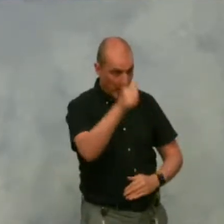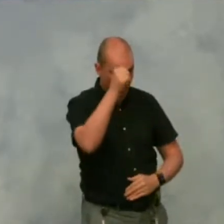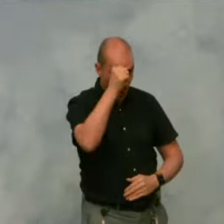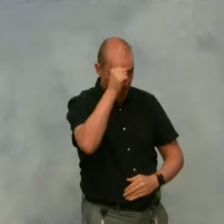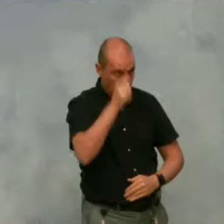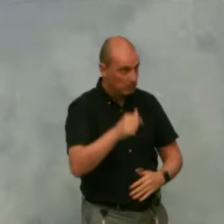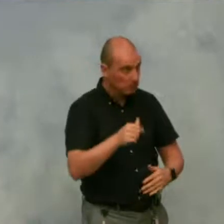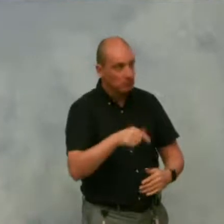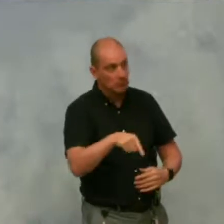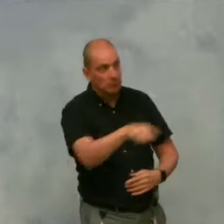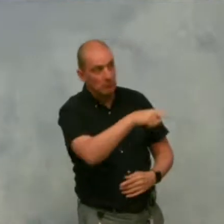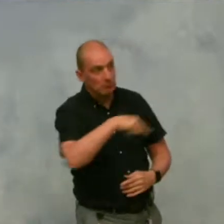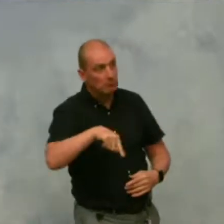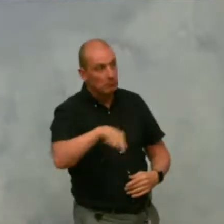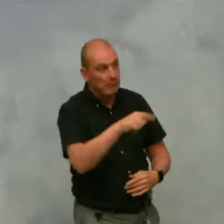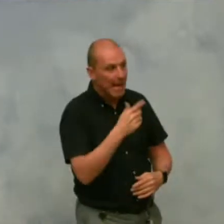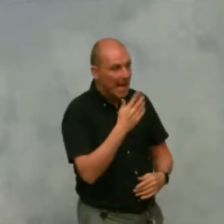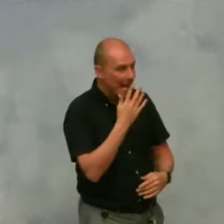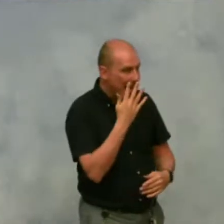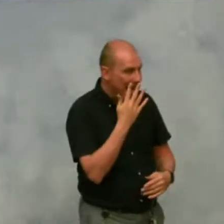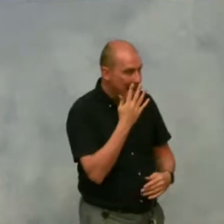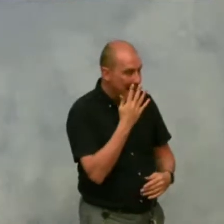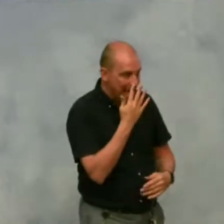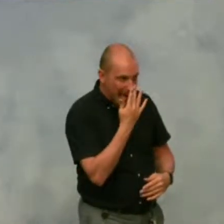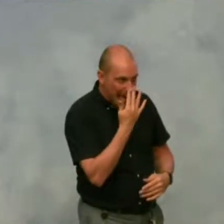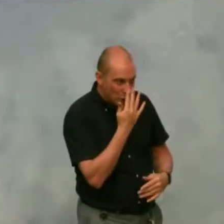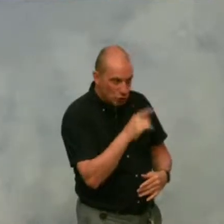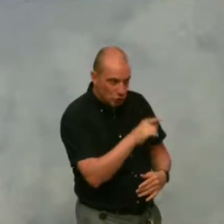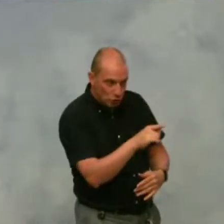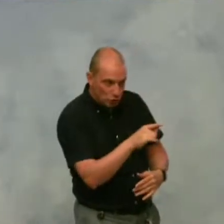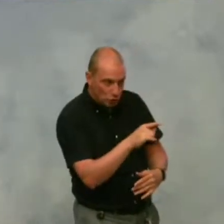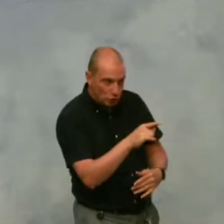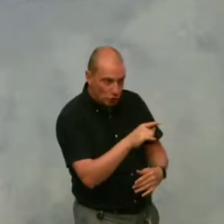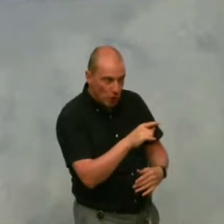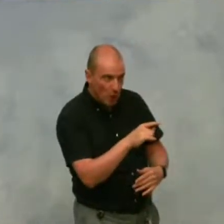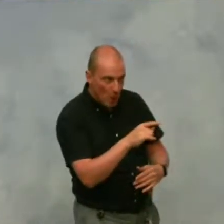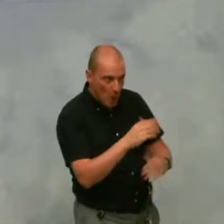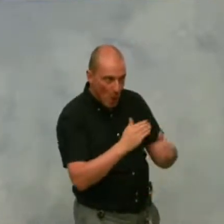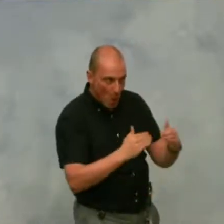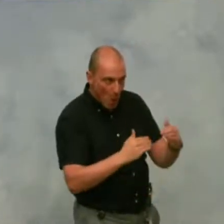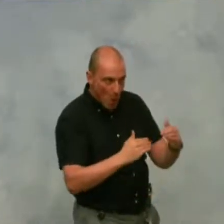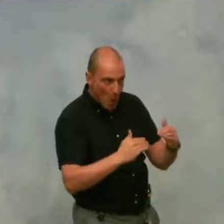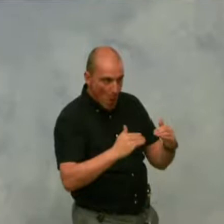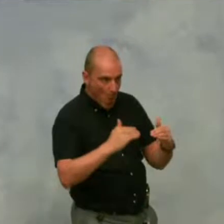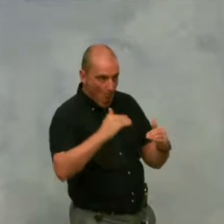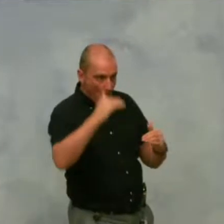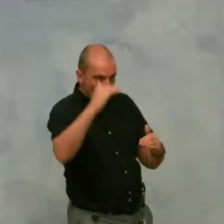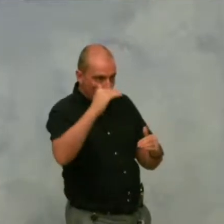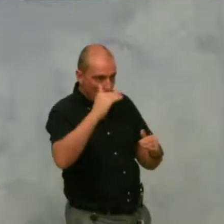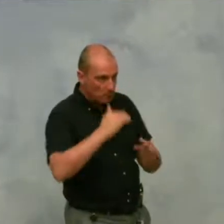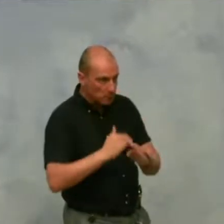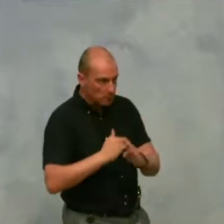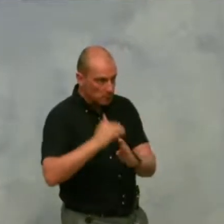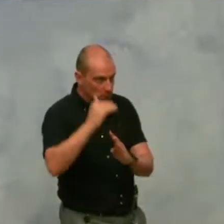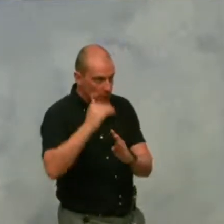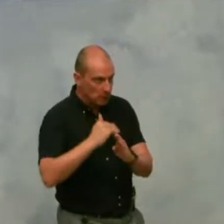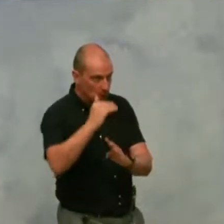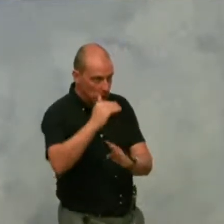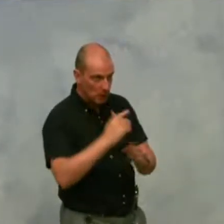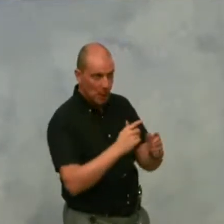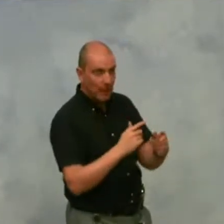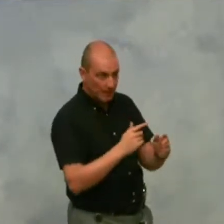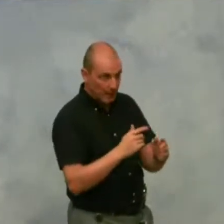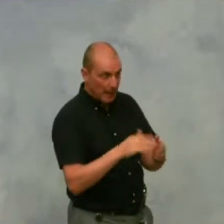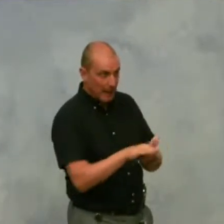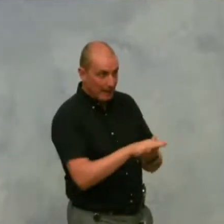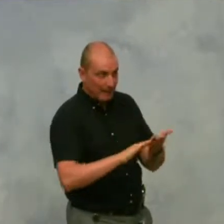a number of areas, and we need to look at what we do around about that. We've also seen some new features. So we're seeing earlier retirement,